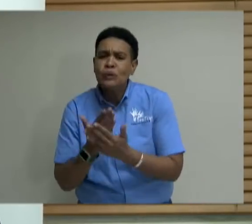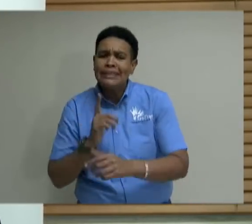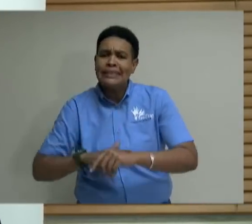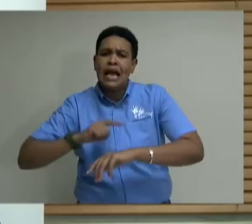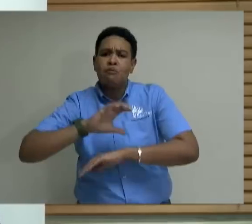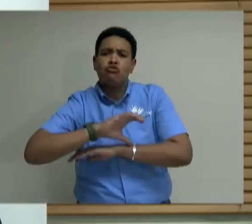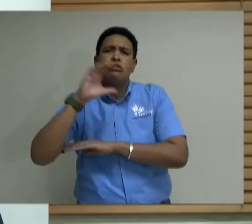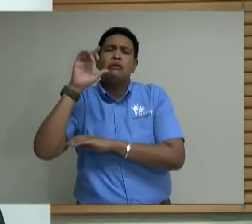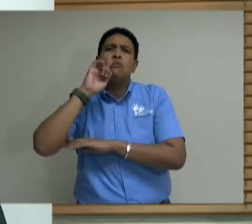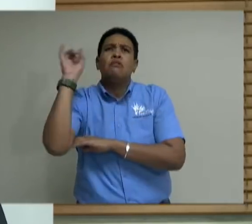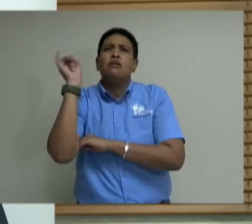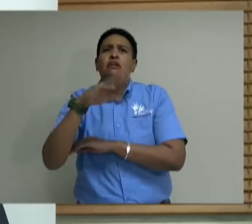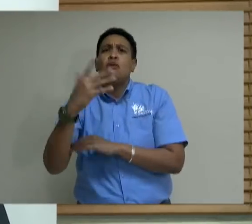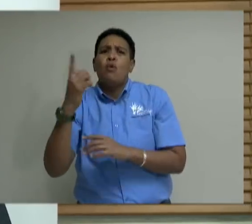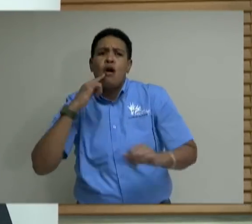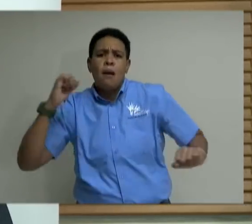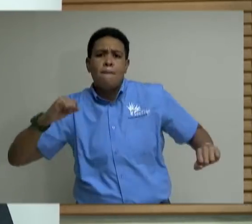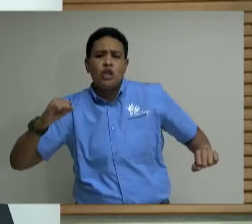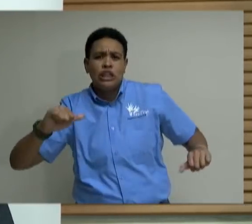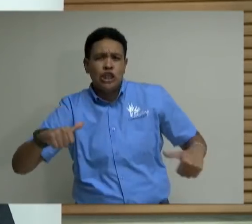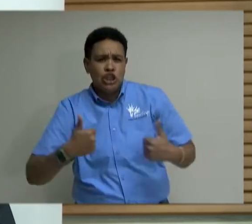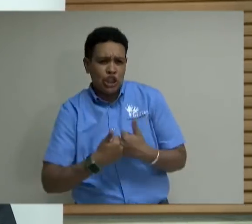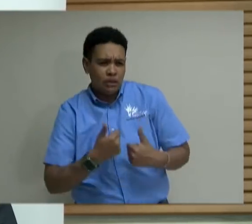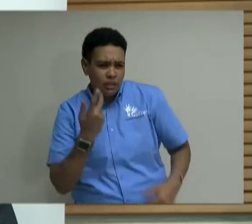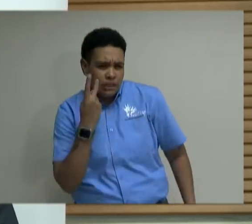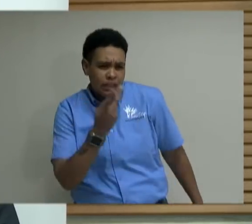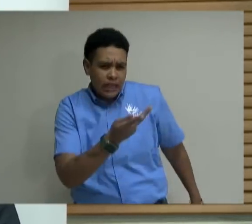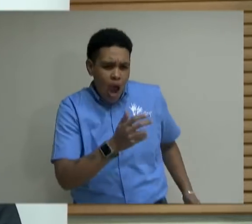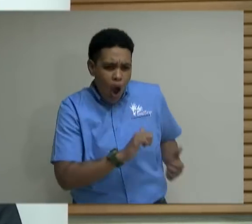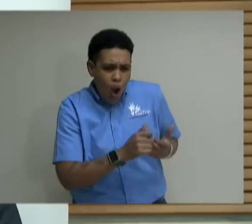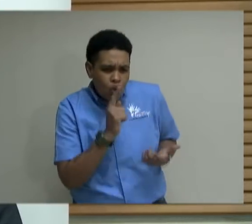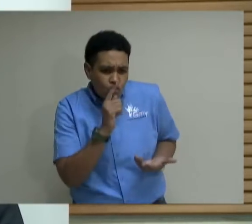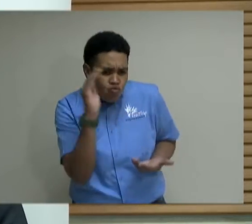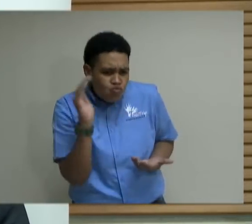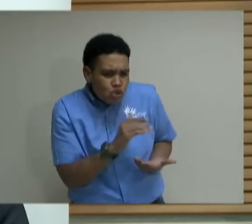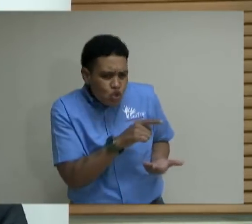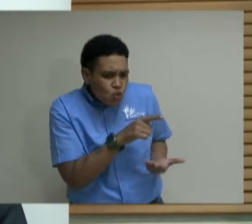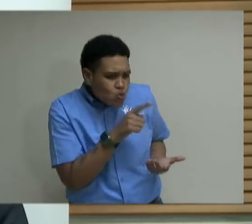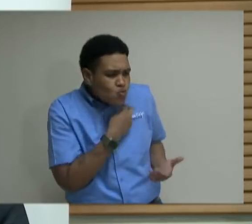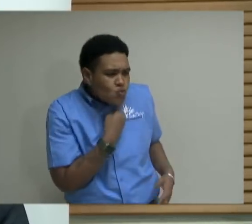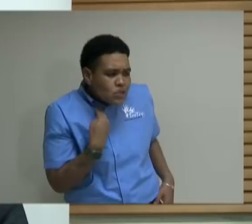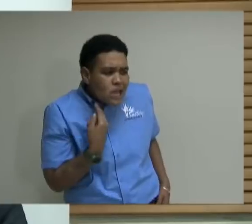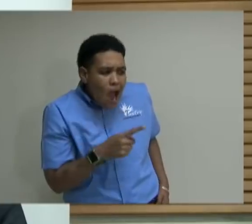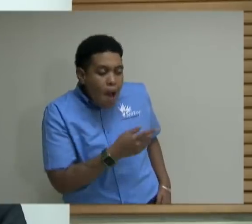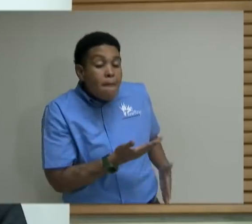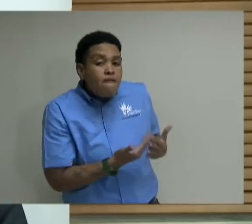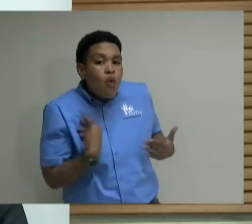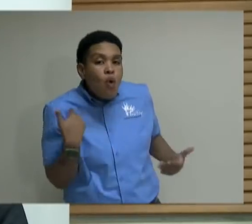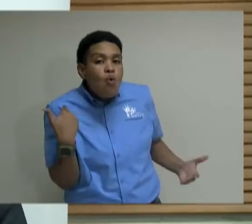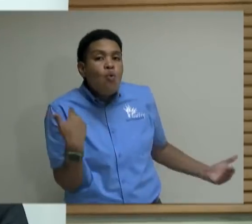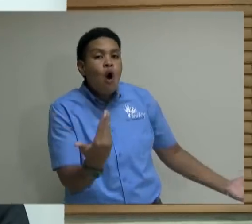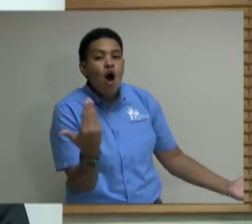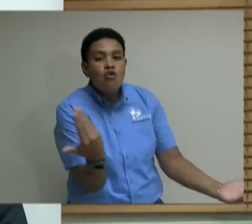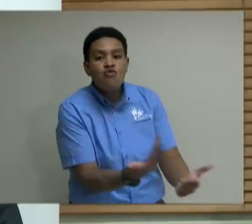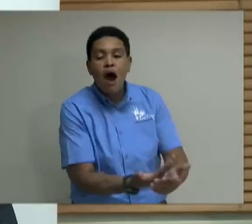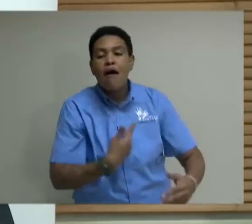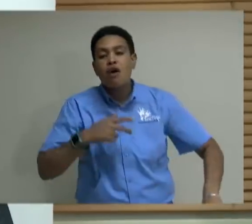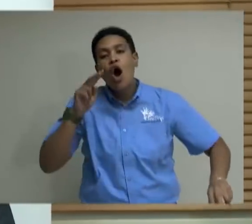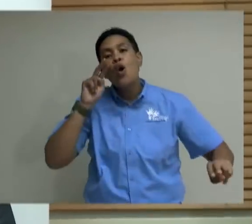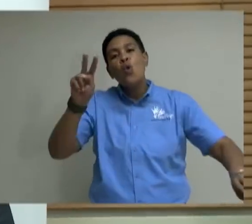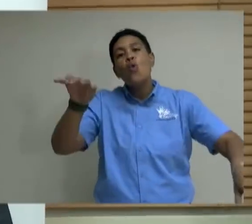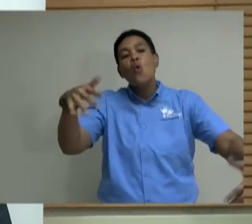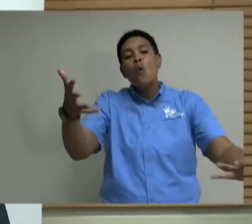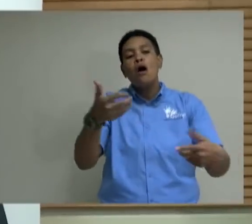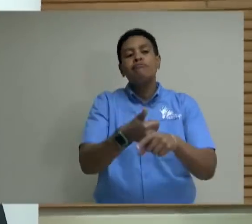that poses in terms of potential challenges and how to mitigate against that. But before we get there, I wanted to just look now at